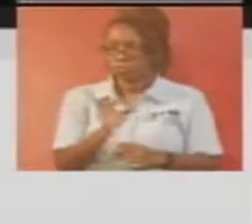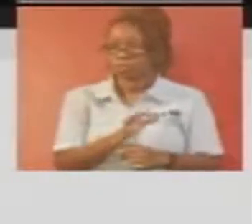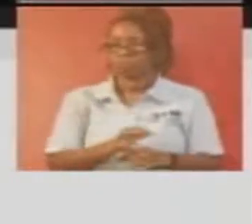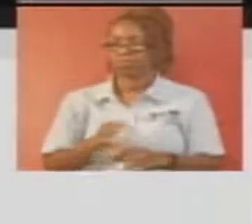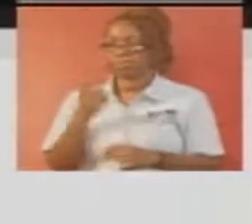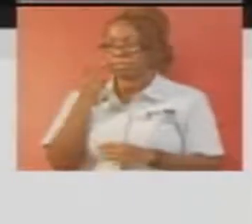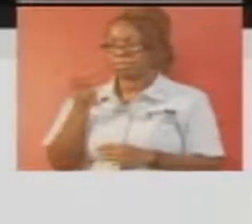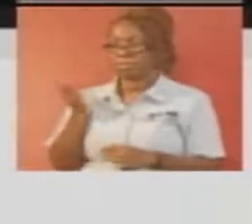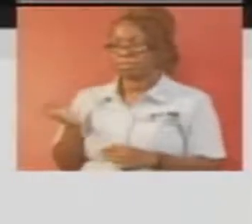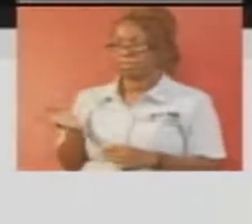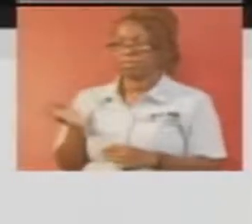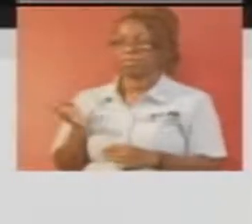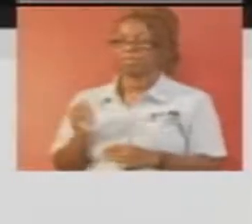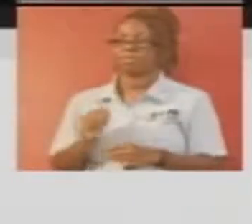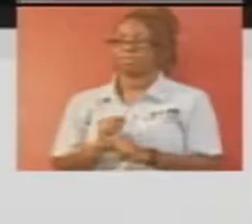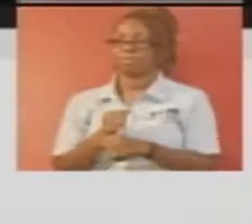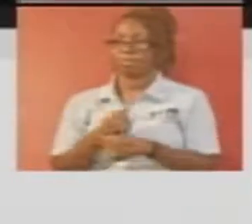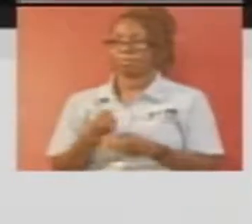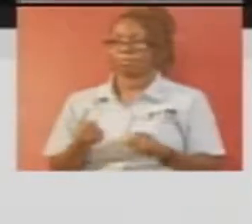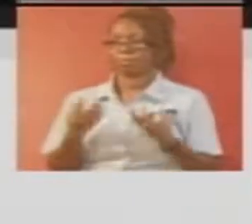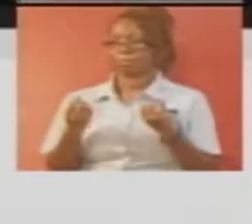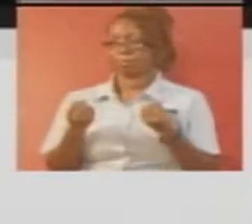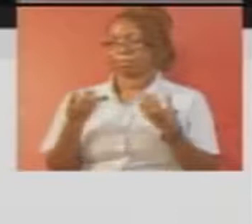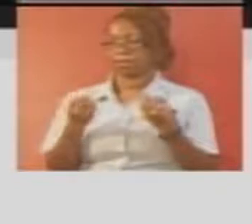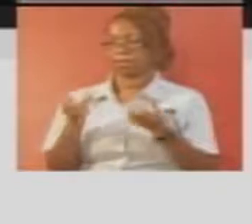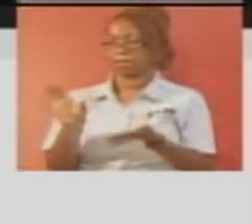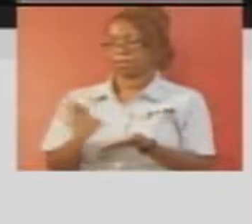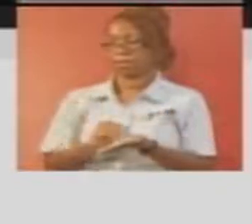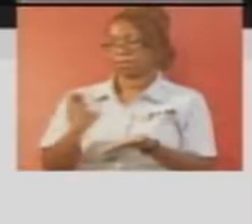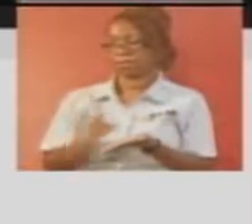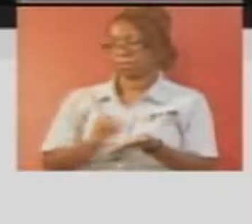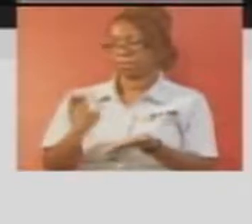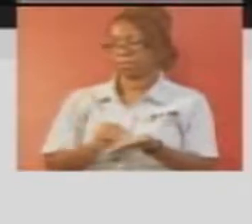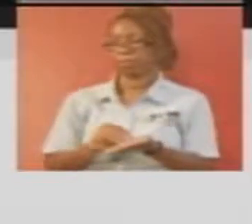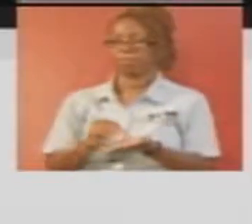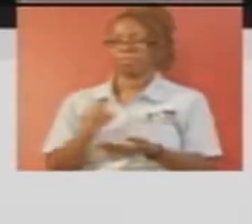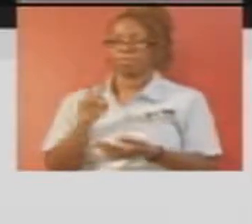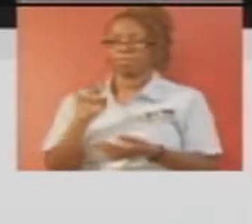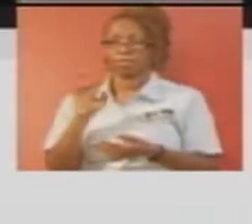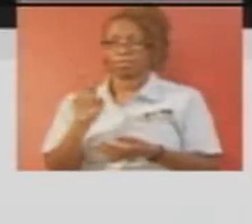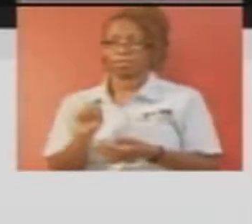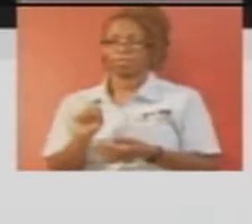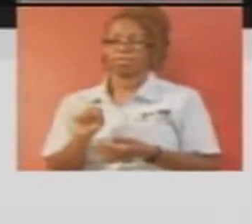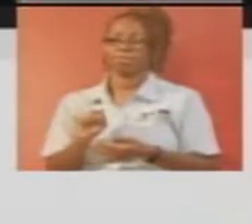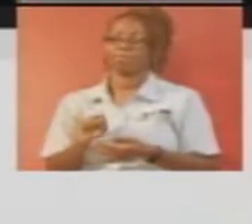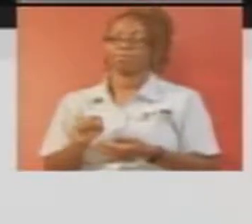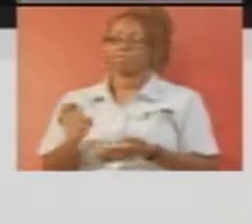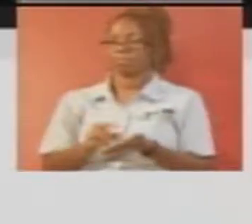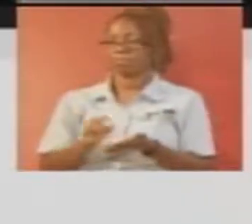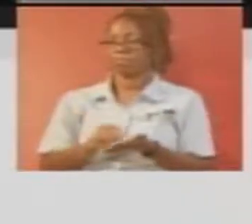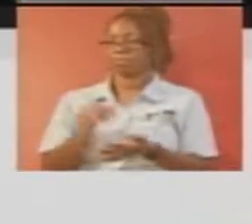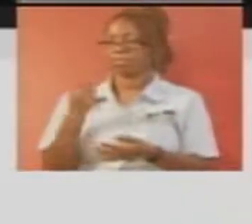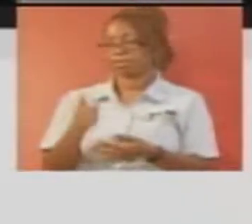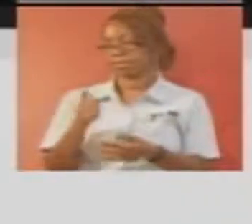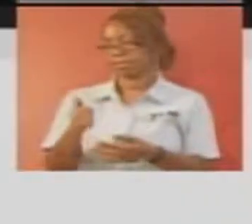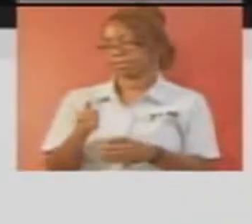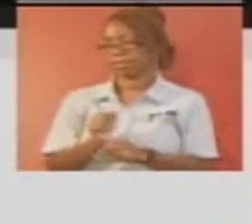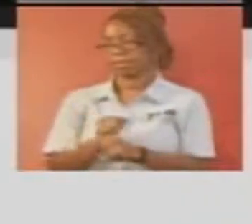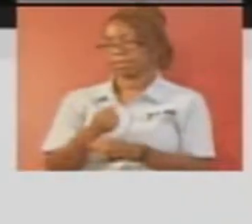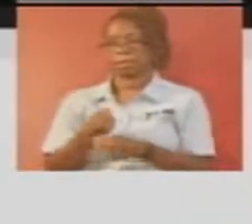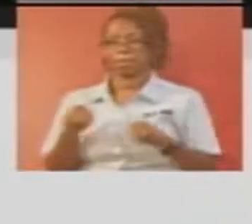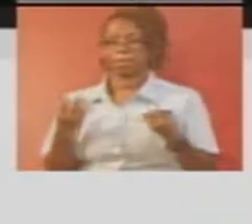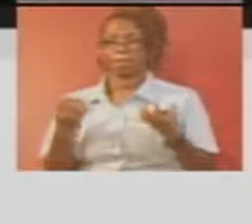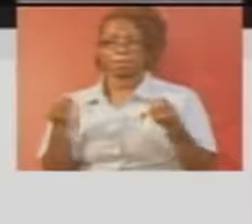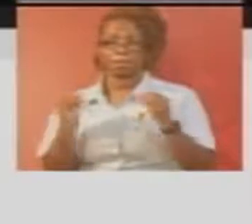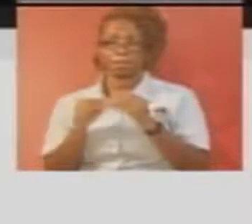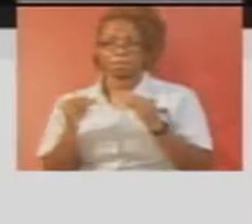are made, and then the next step, step 4, the genome and the proteins, they assemble together into new virus particles, which are then released